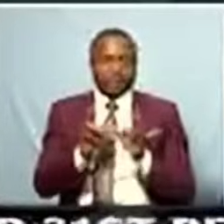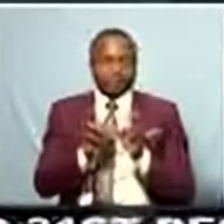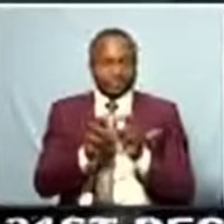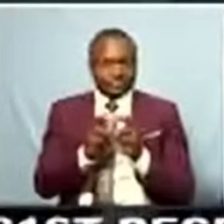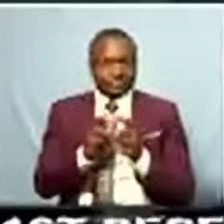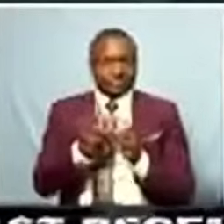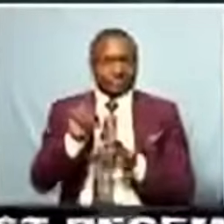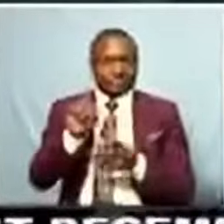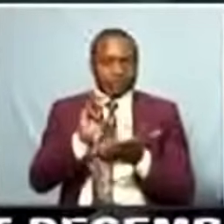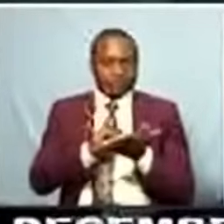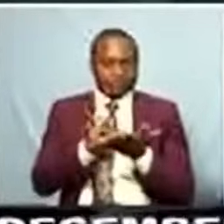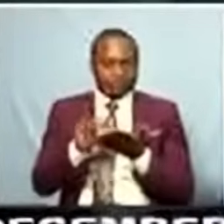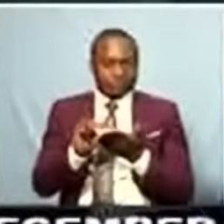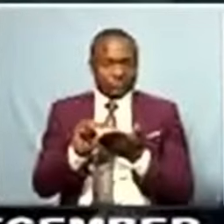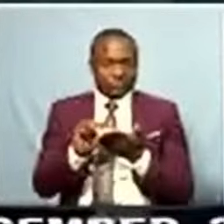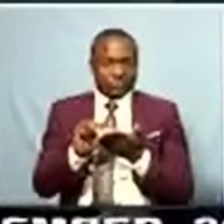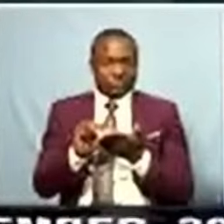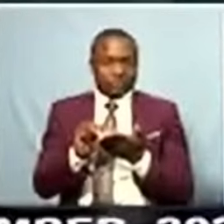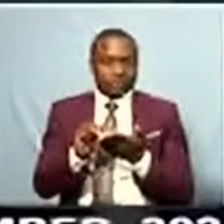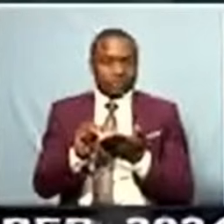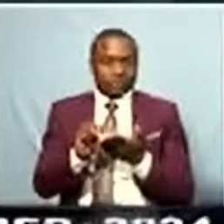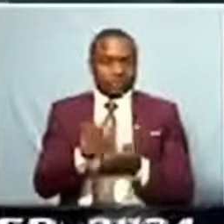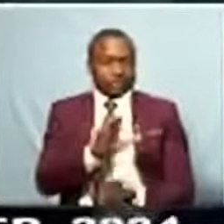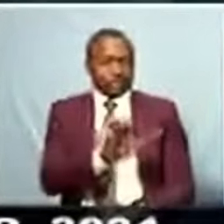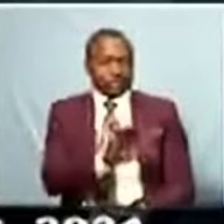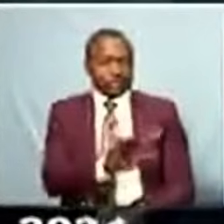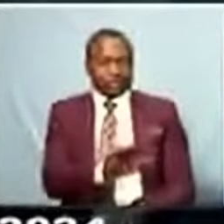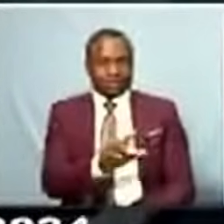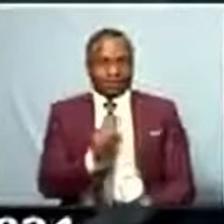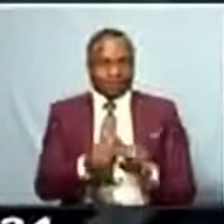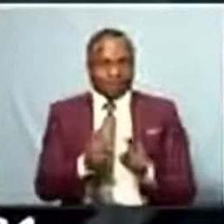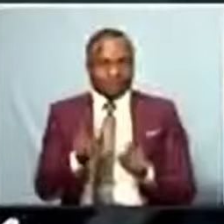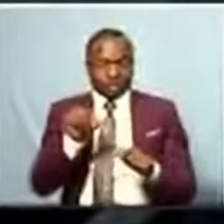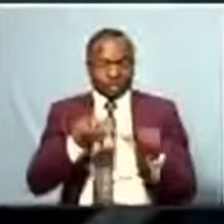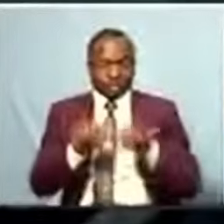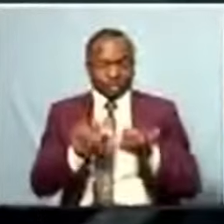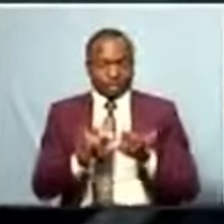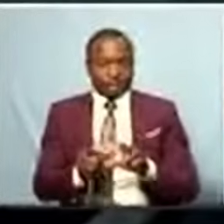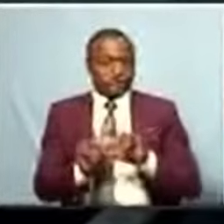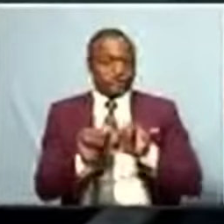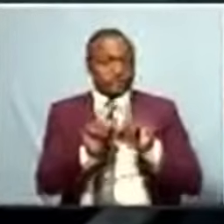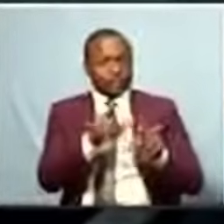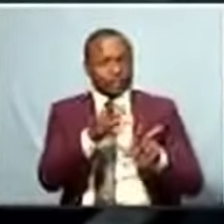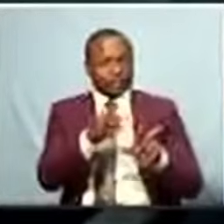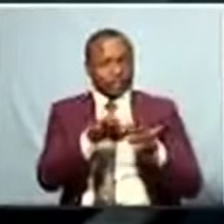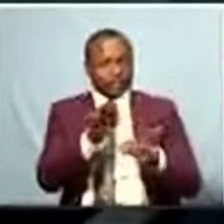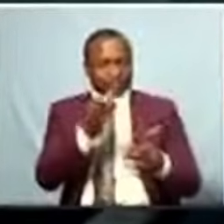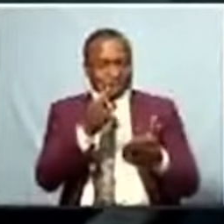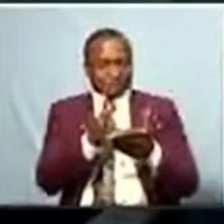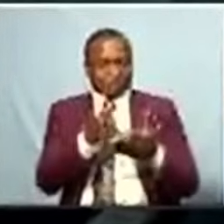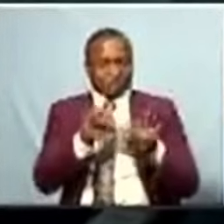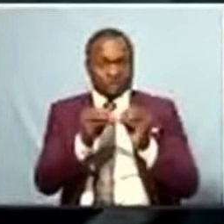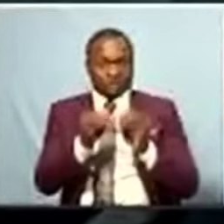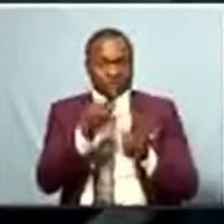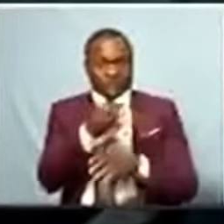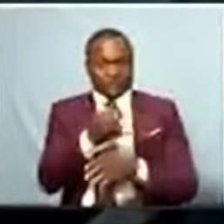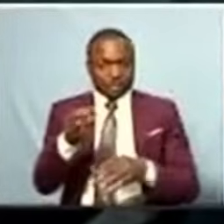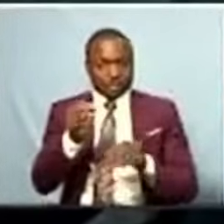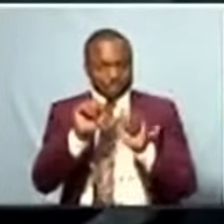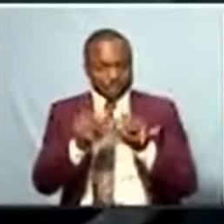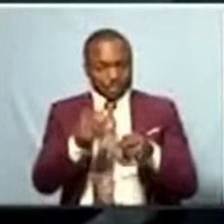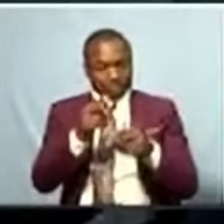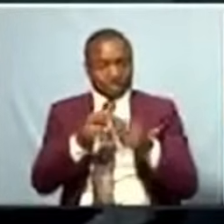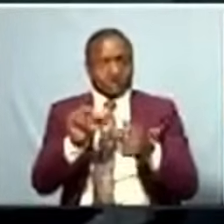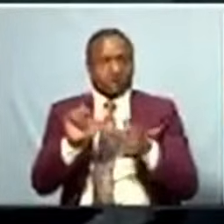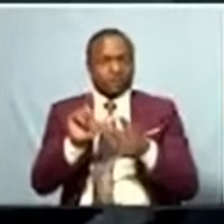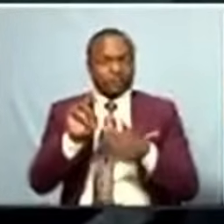there's only $1 million remaining. And yet, when the auditors went to the ground, they find that these number of facilities, you can name them,